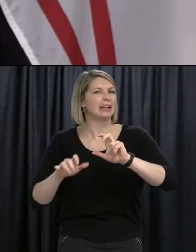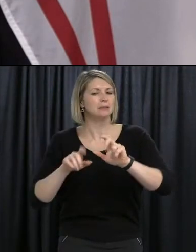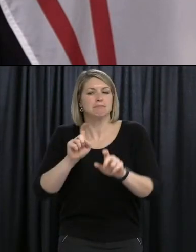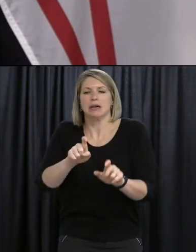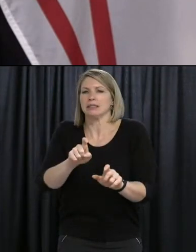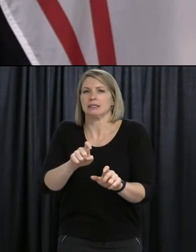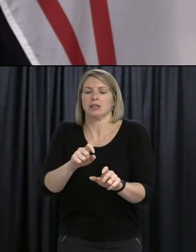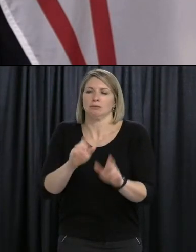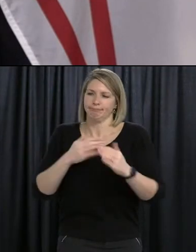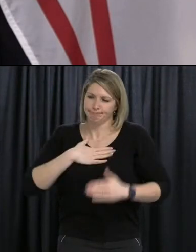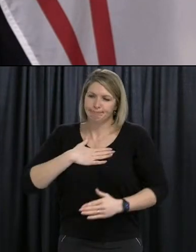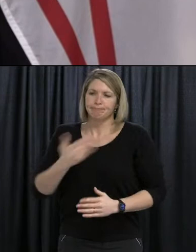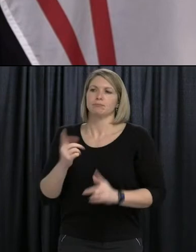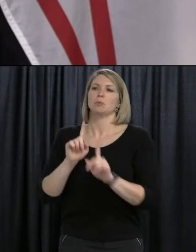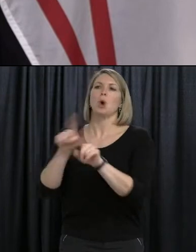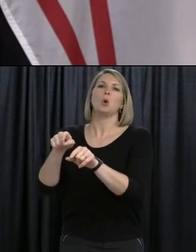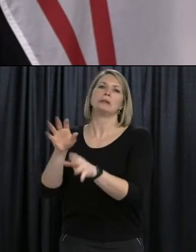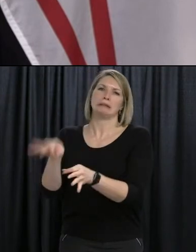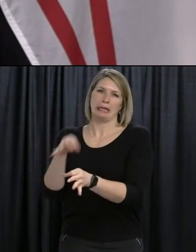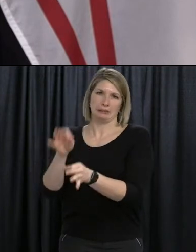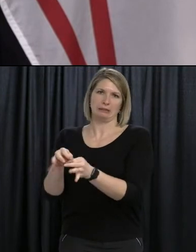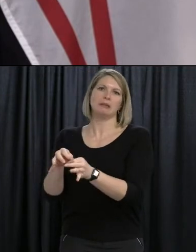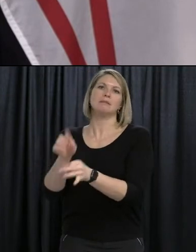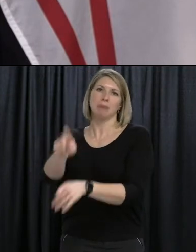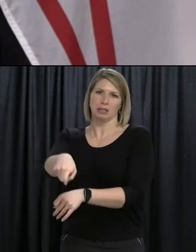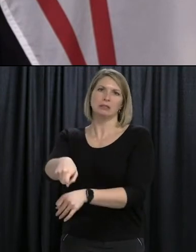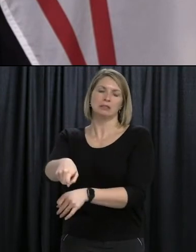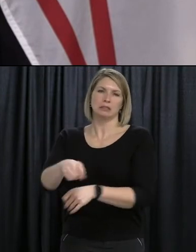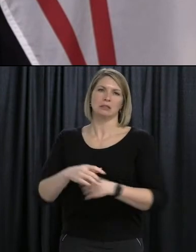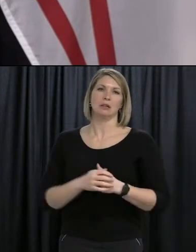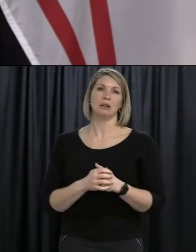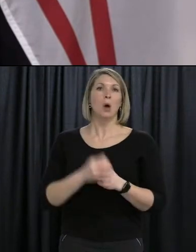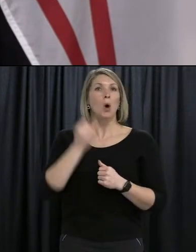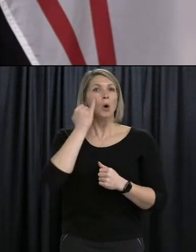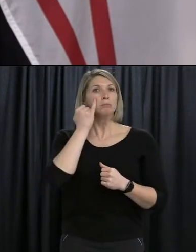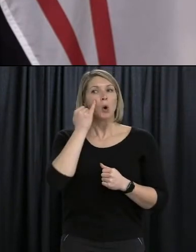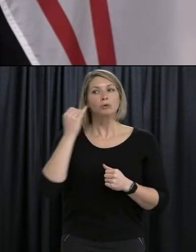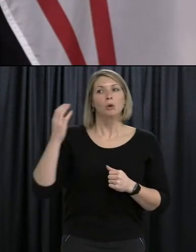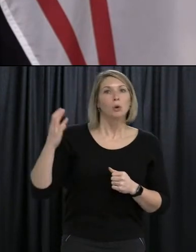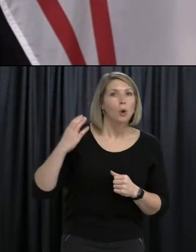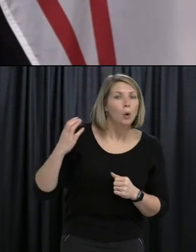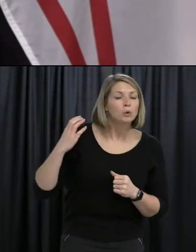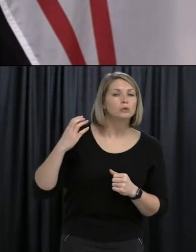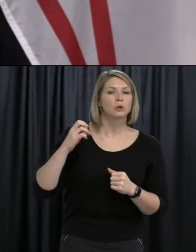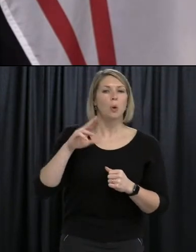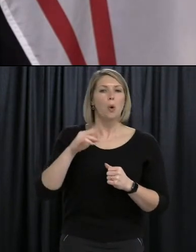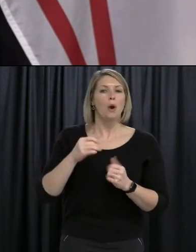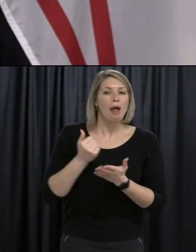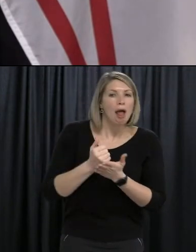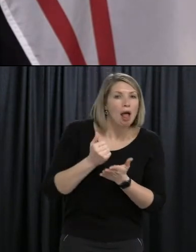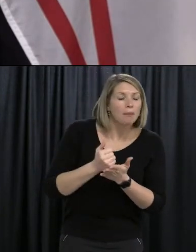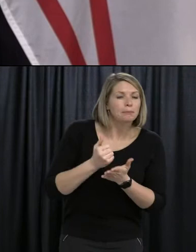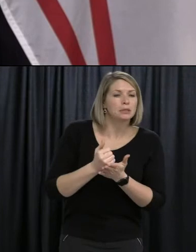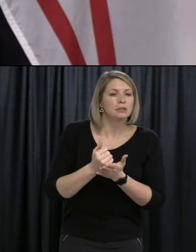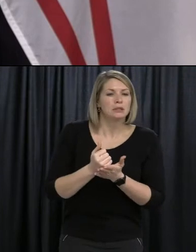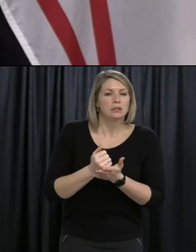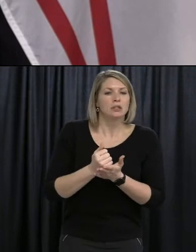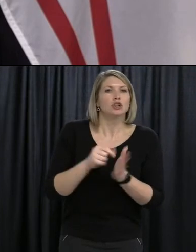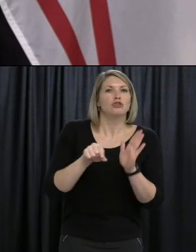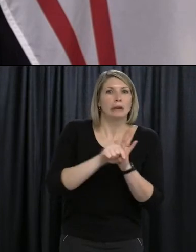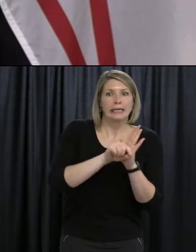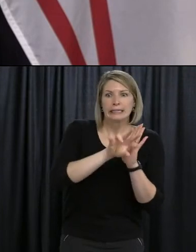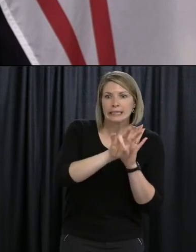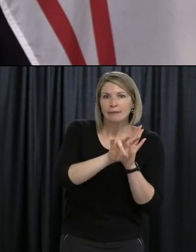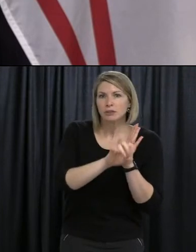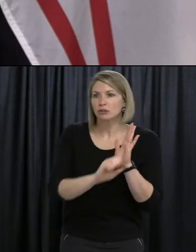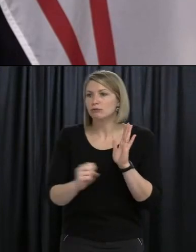Individuals who coach or assisted the team or assisted team sports in grades 7 to 12 who played